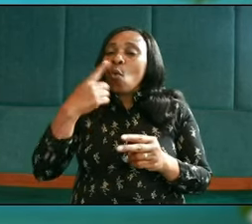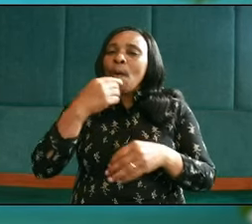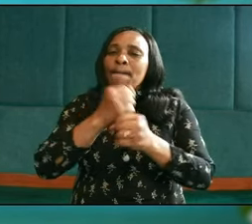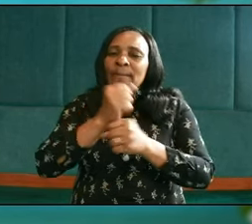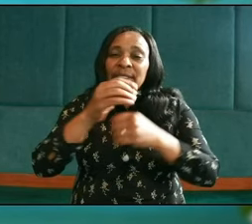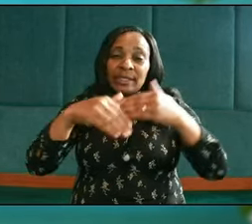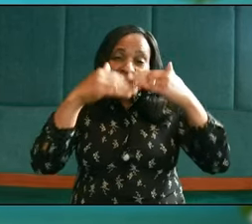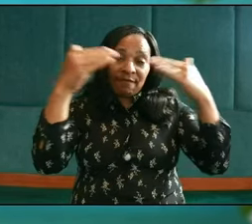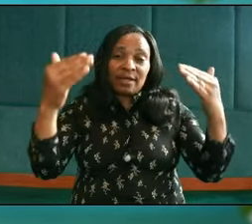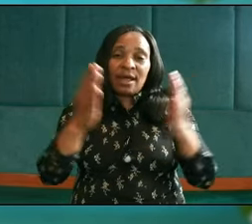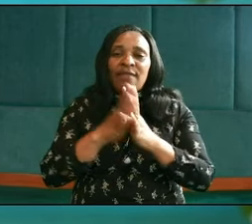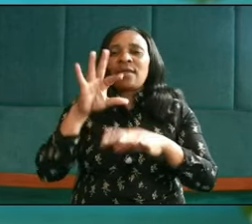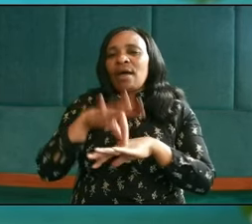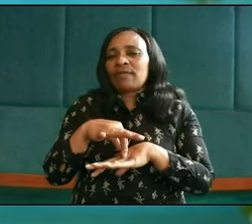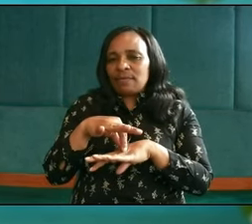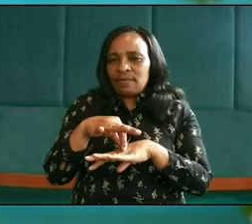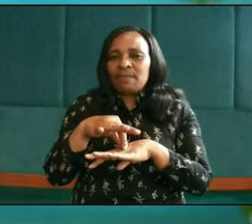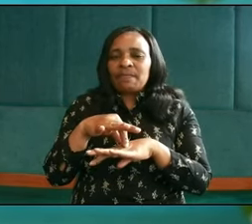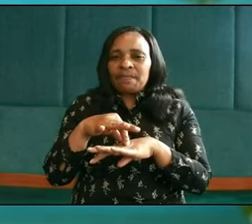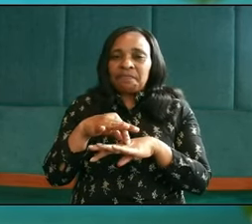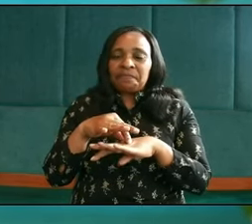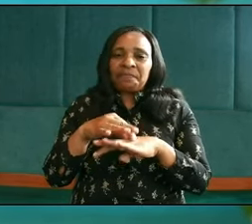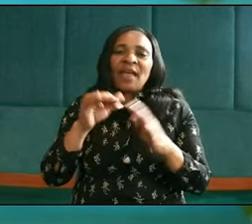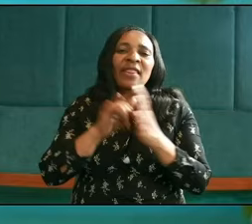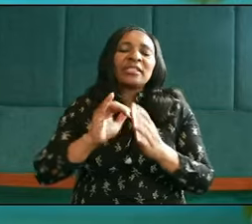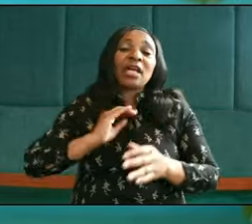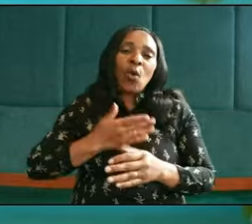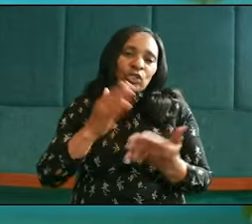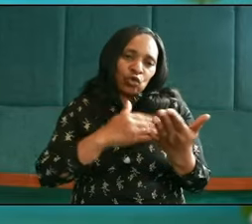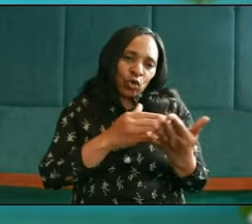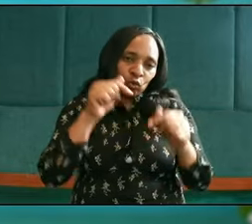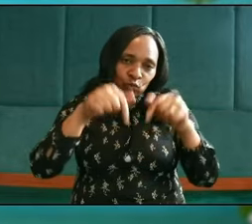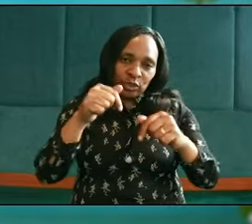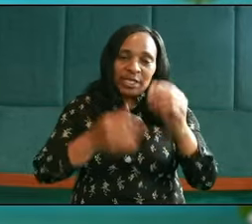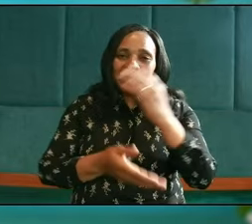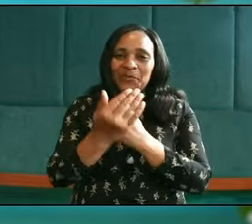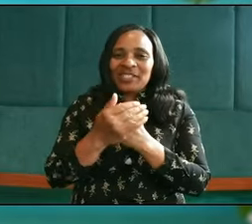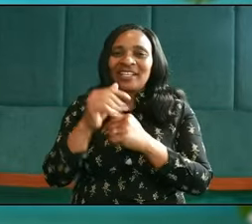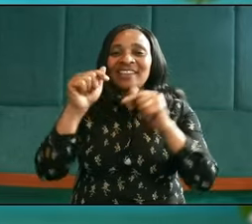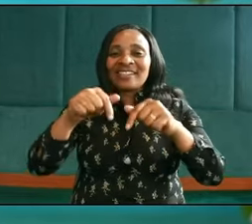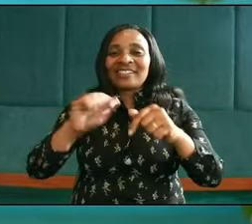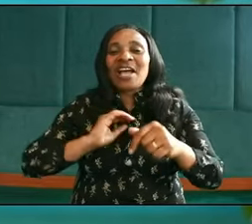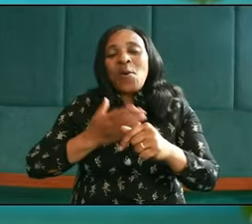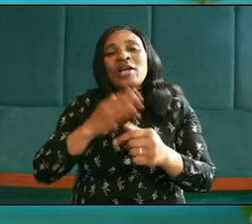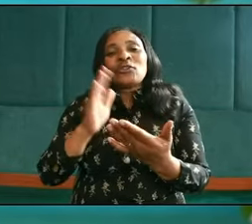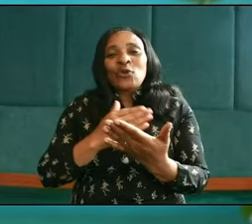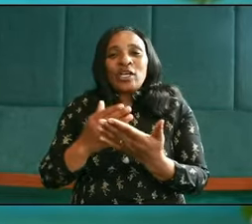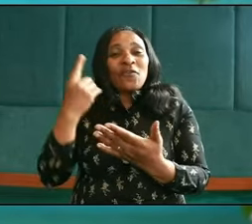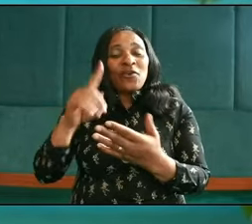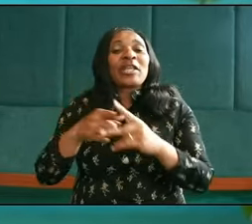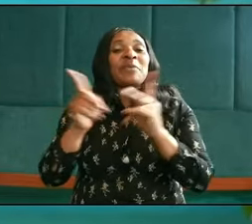made heaven and earth. That is our song this morning, and this is our song for